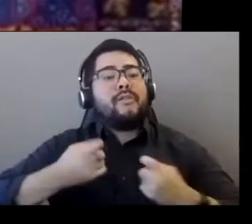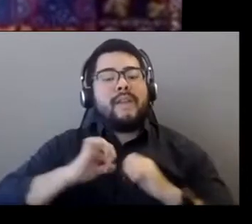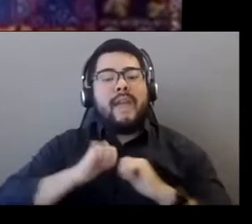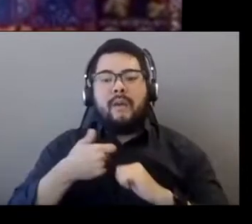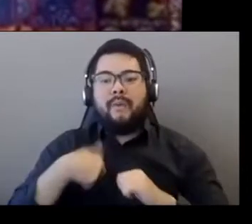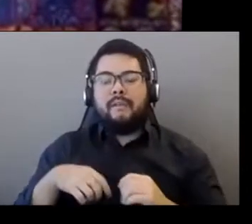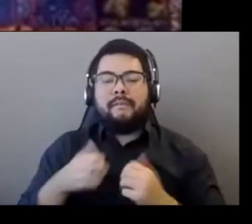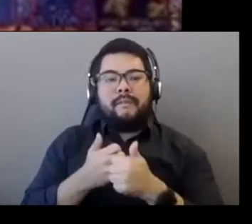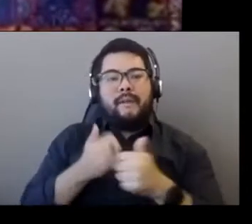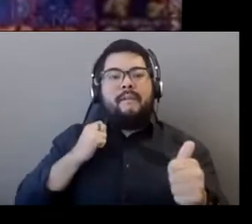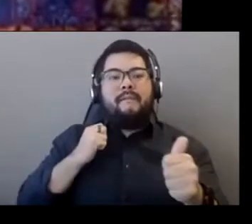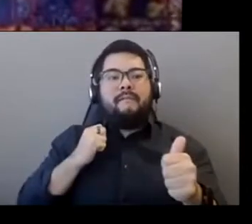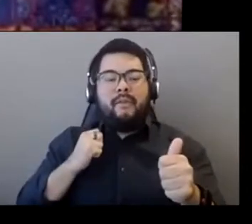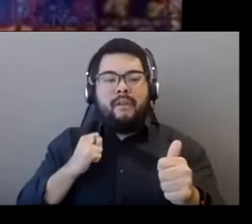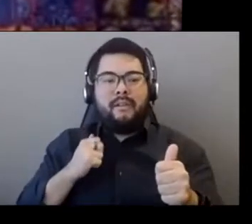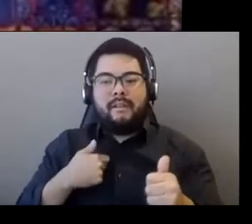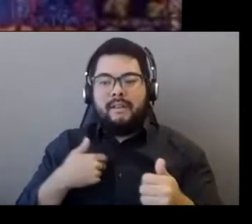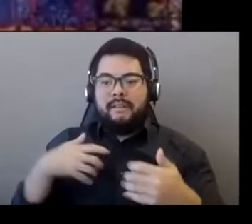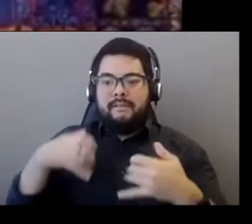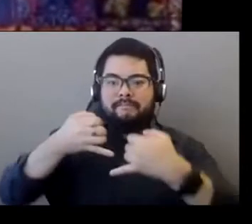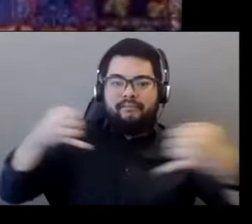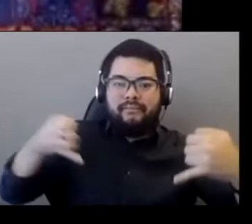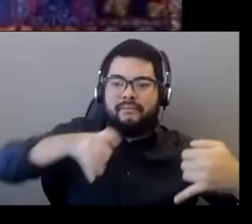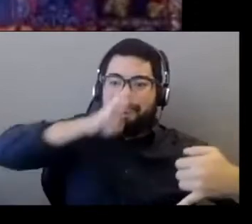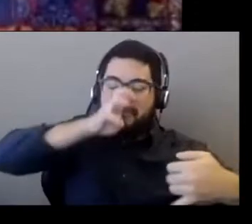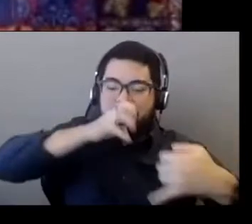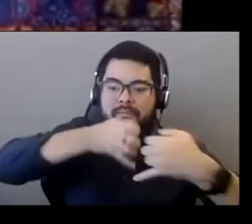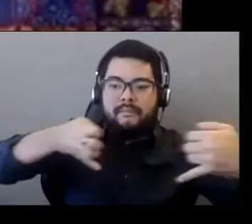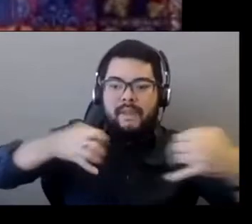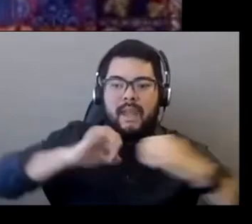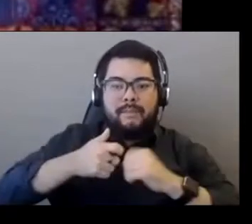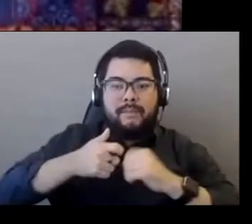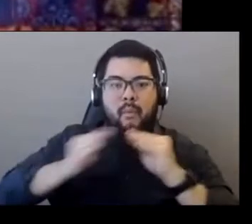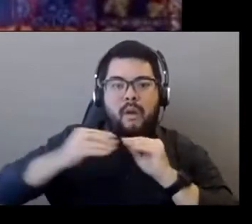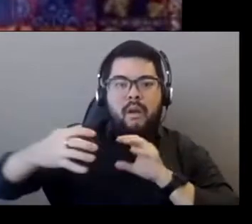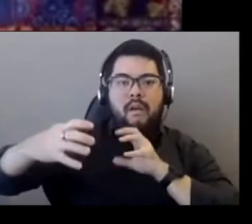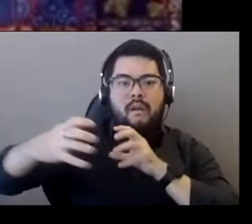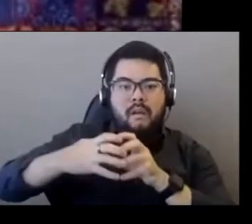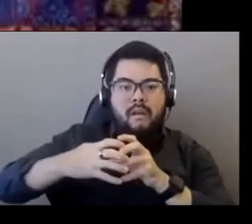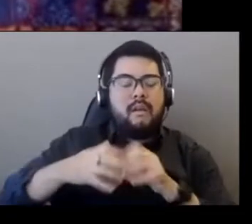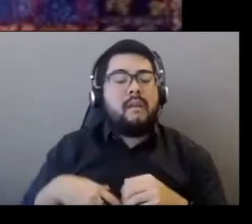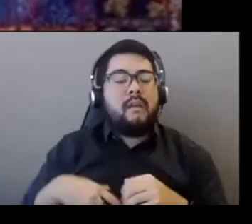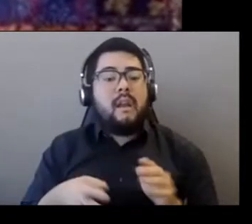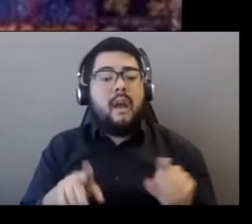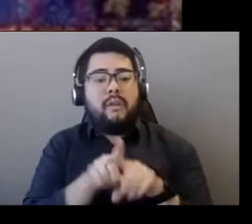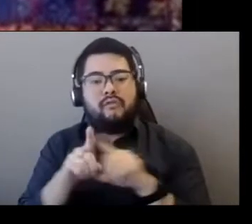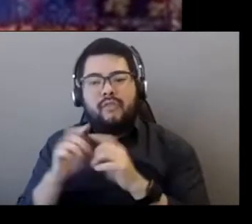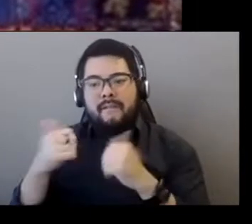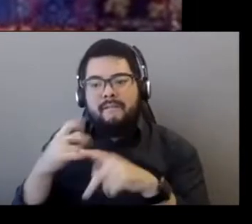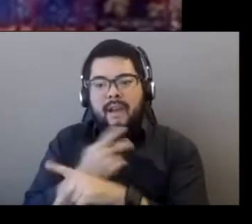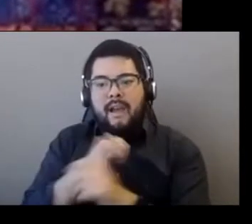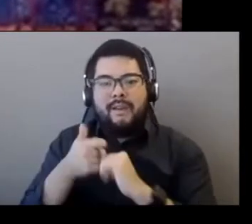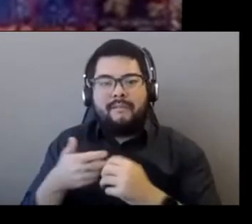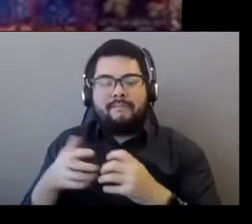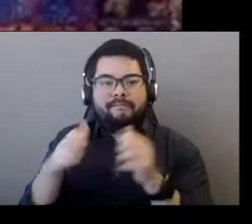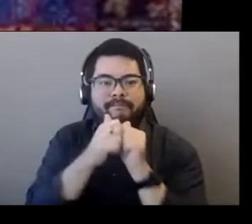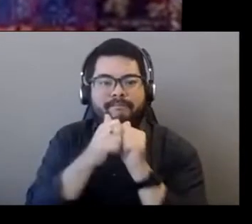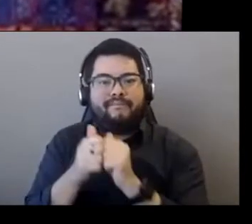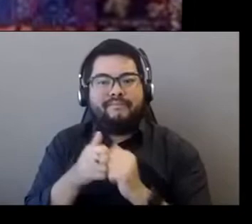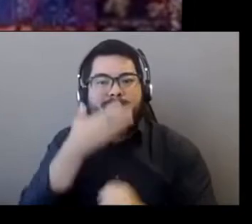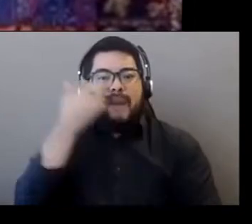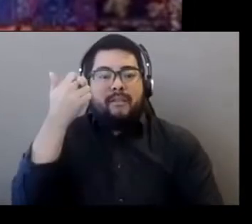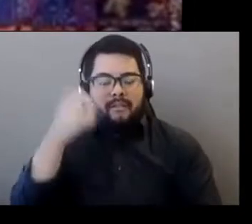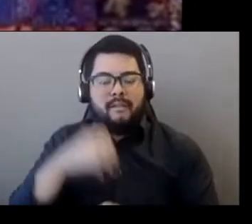an inflexible divide between our research and activism, and instead find synergies between them. Of how we treat